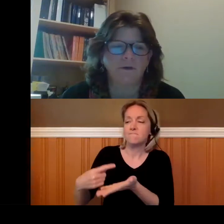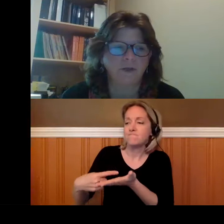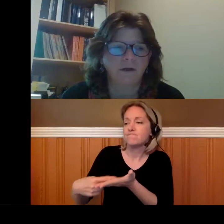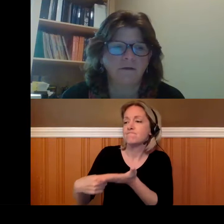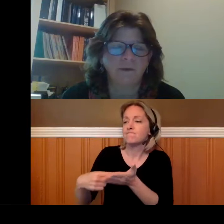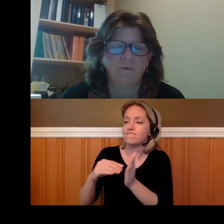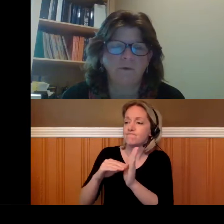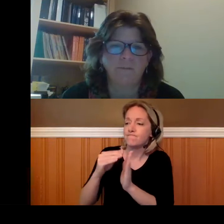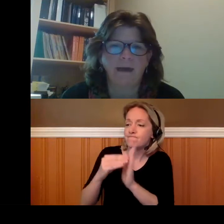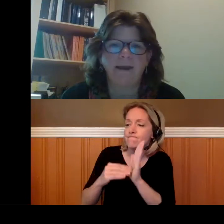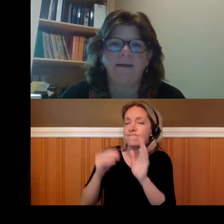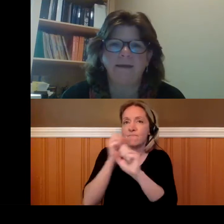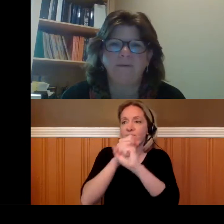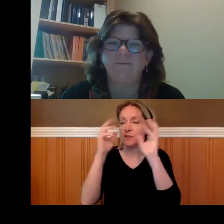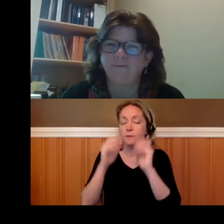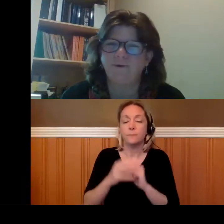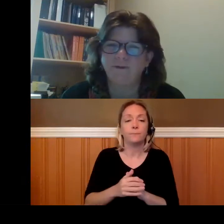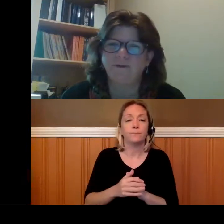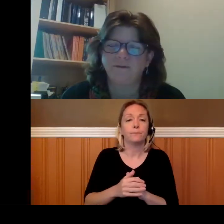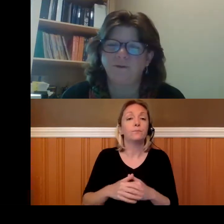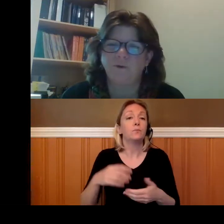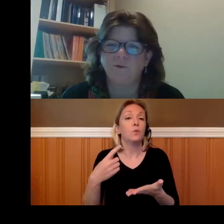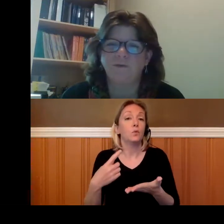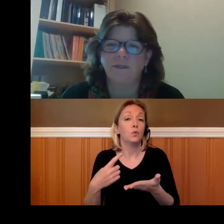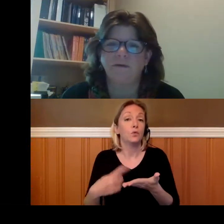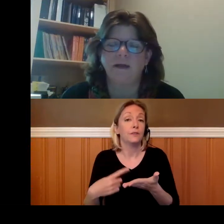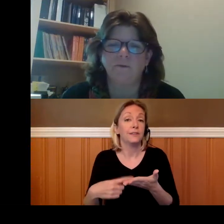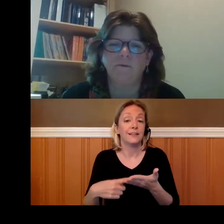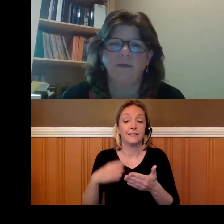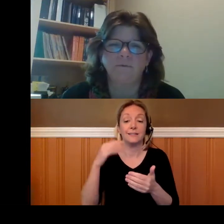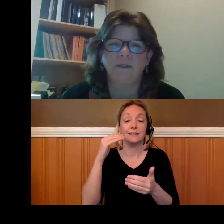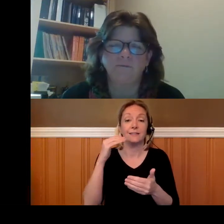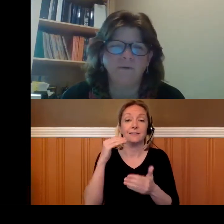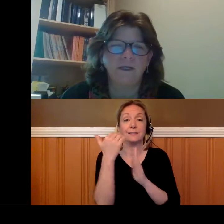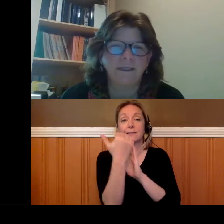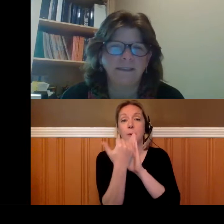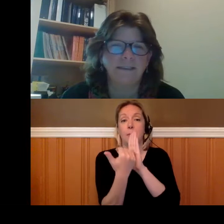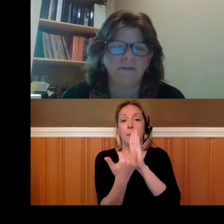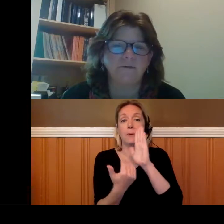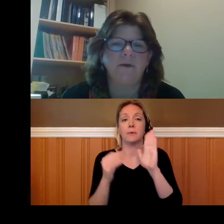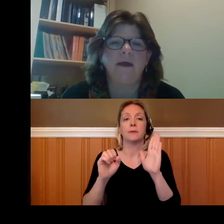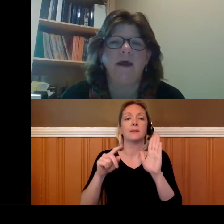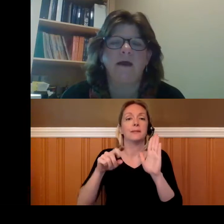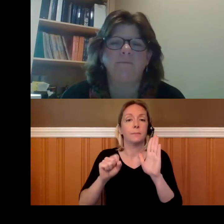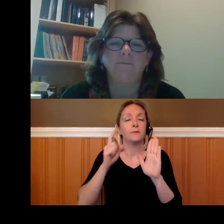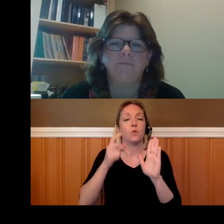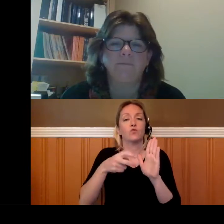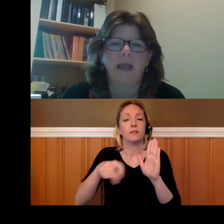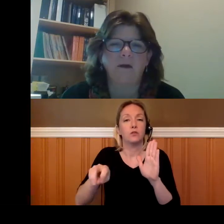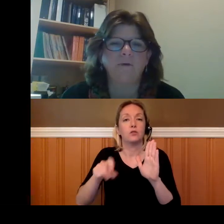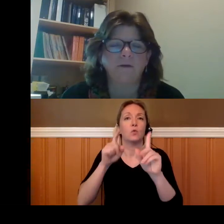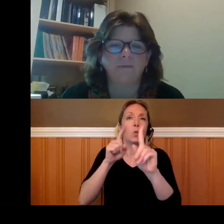about, what do those goals really look like? What do we really need to do? How are we going to apply for